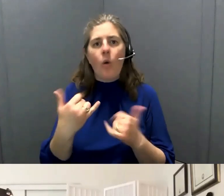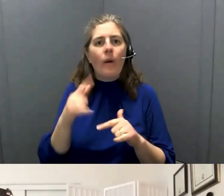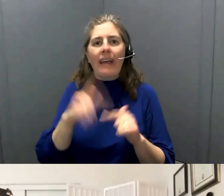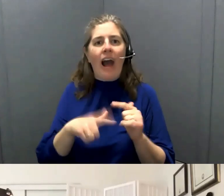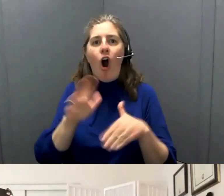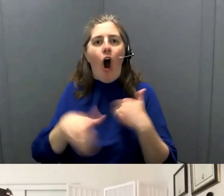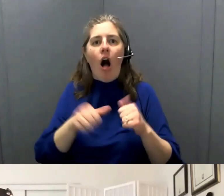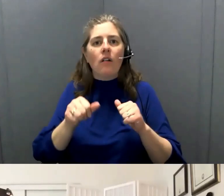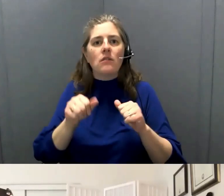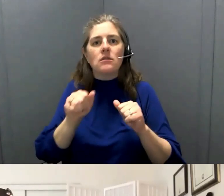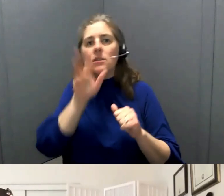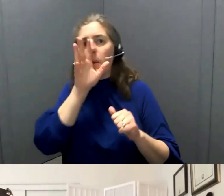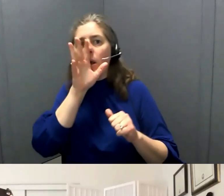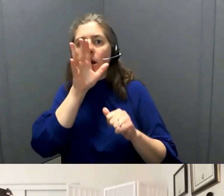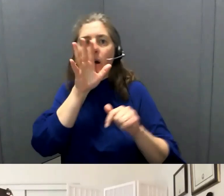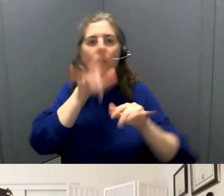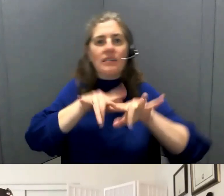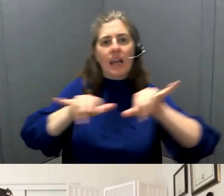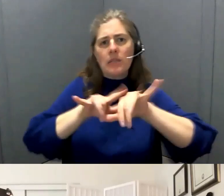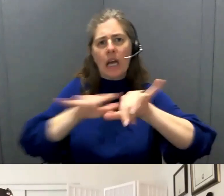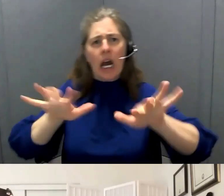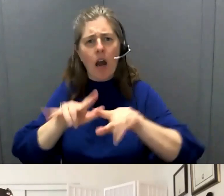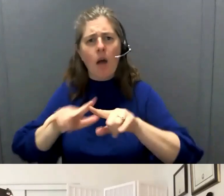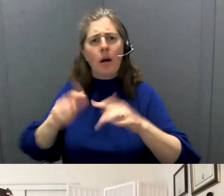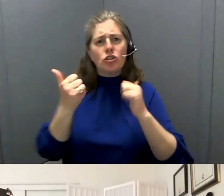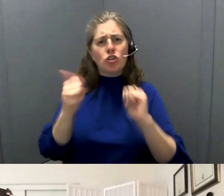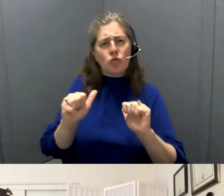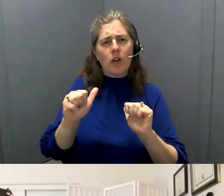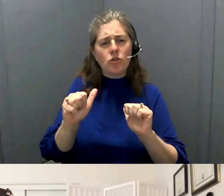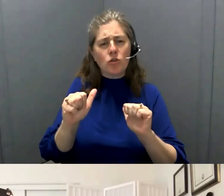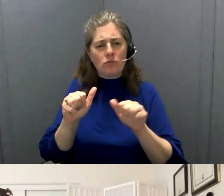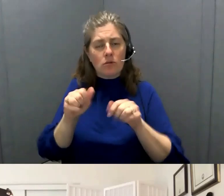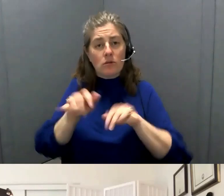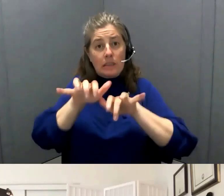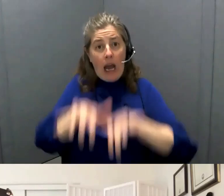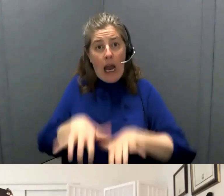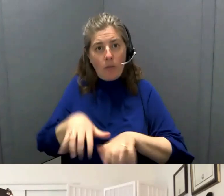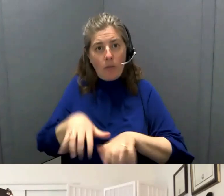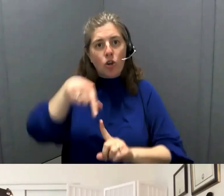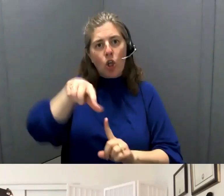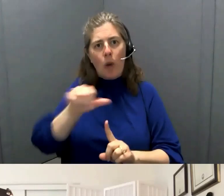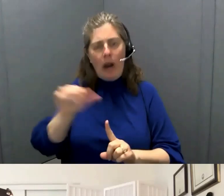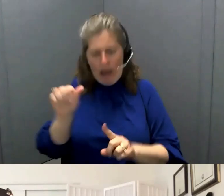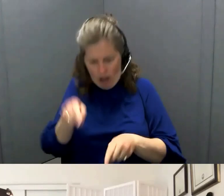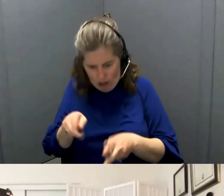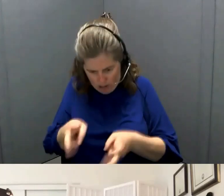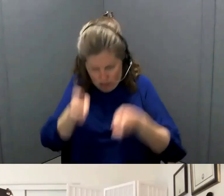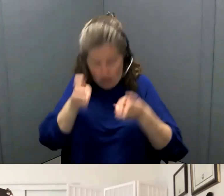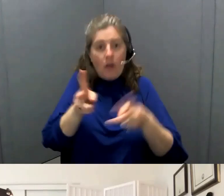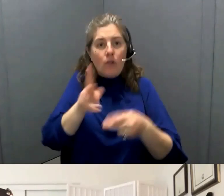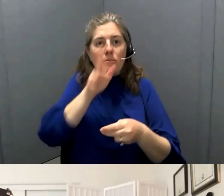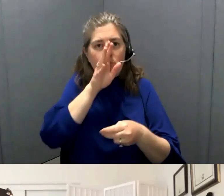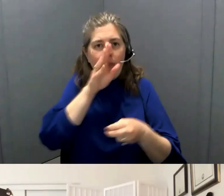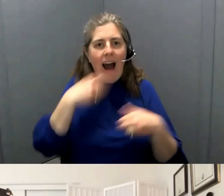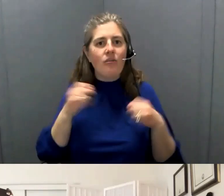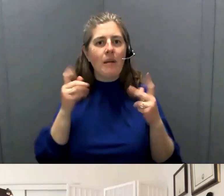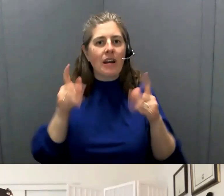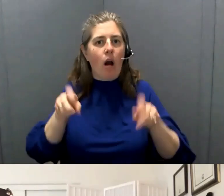speak at once, but we're going to try to simulate that in your words and have lots of